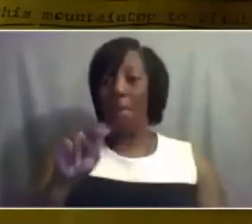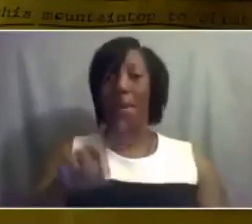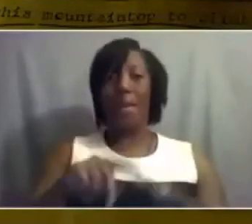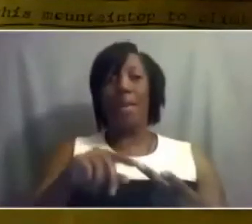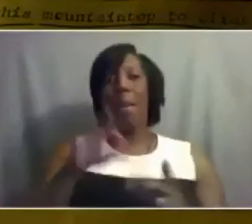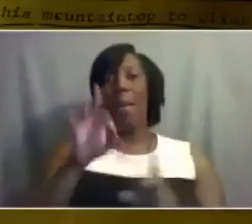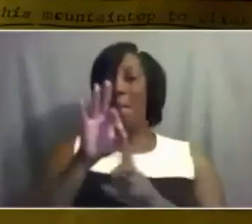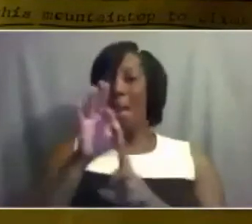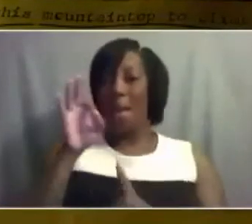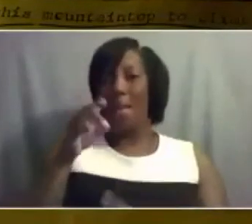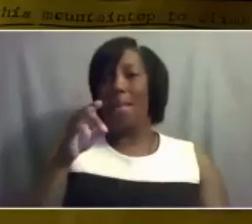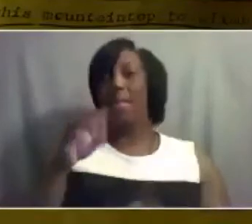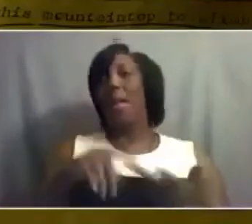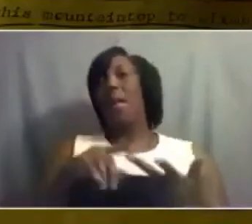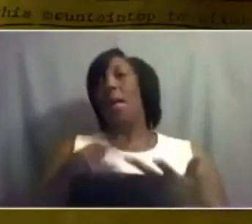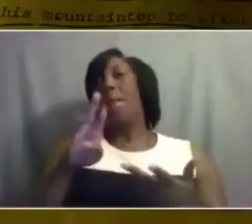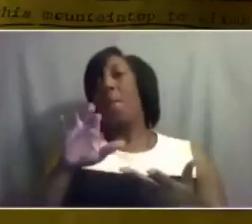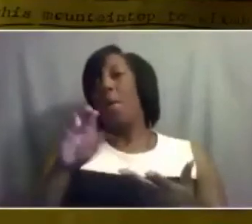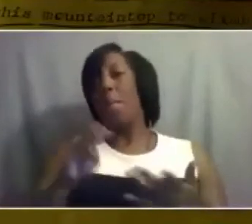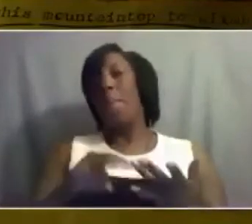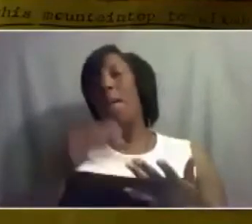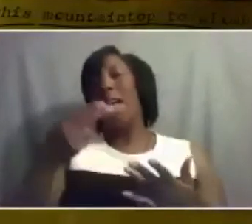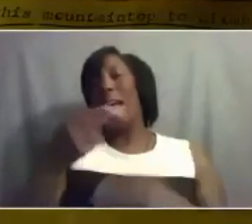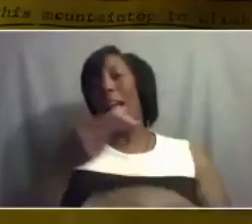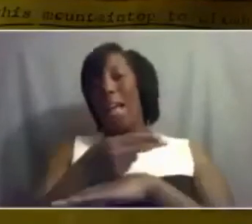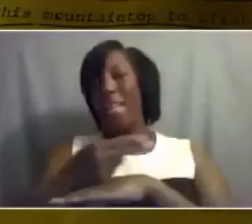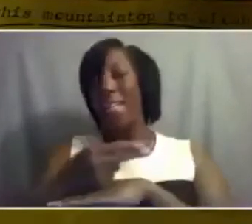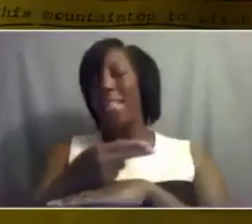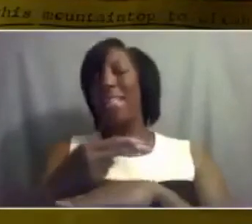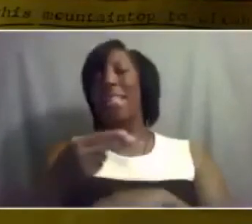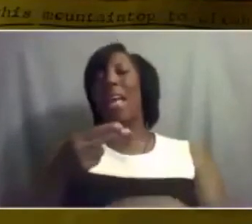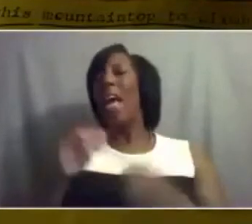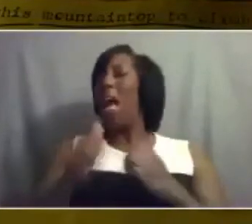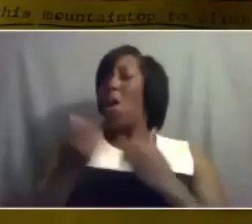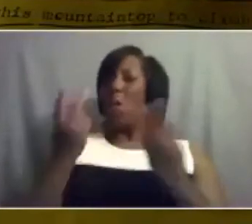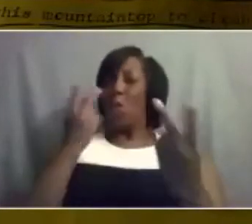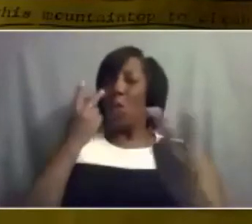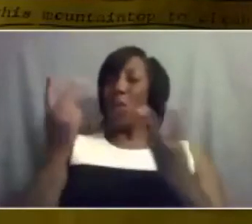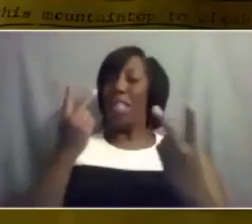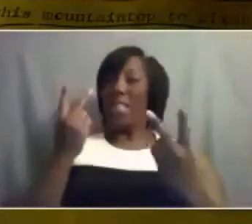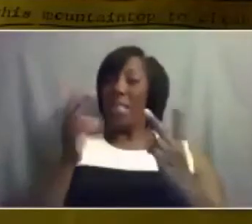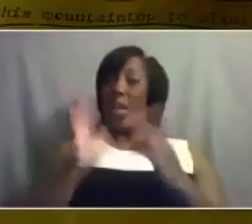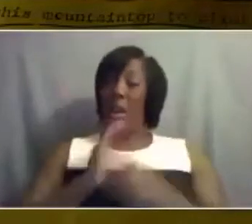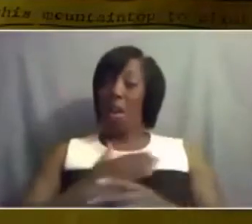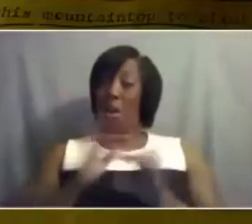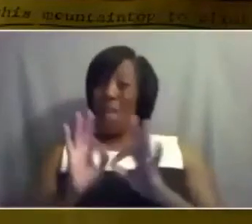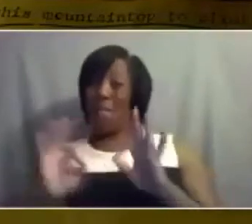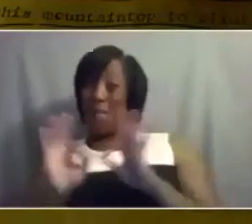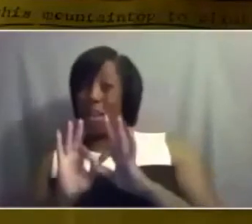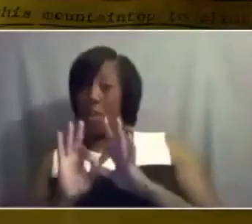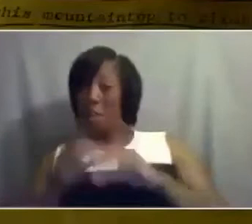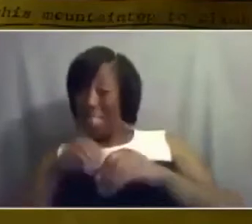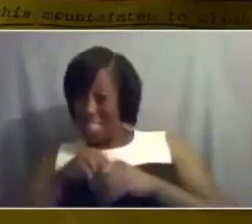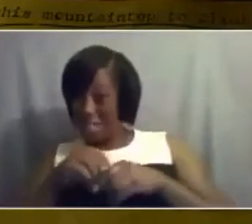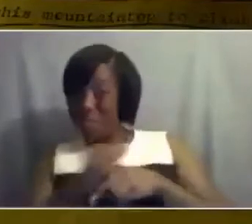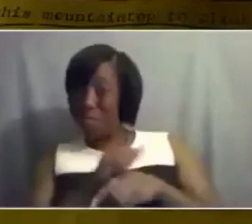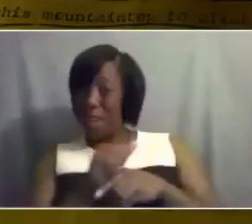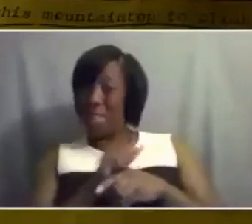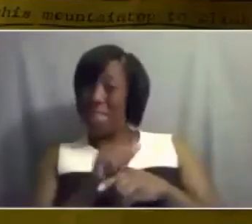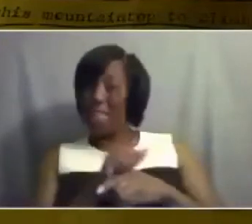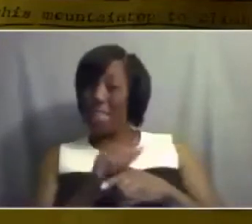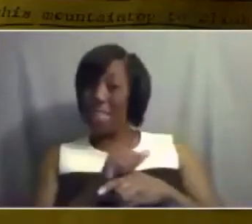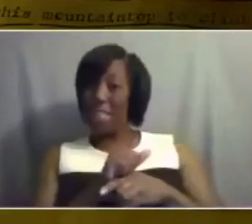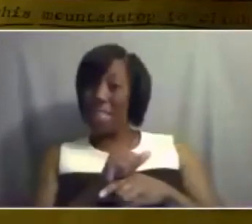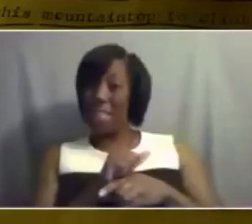Palestine, Burma, Myanmar, Haiti. You know, how do we see both values and practice